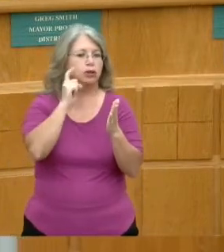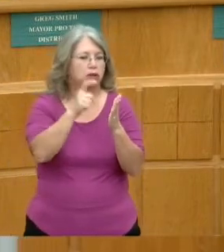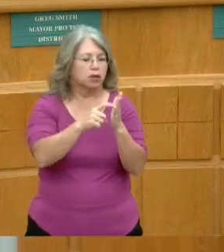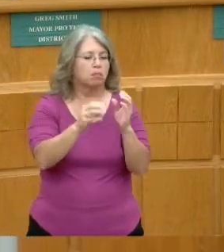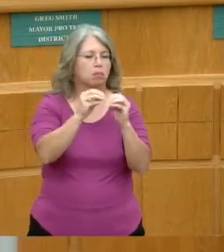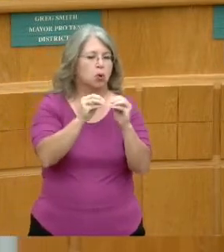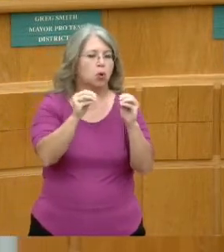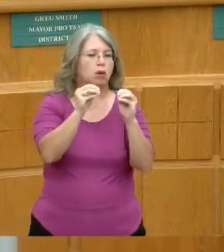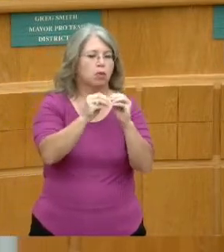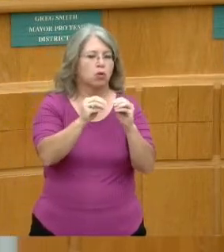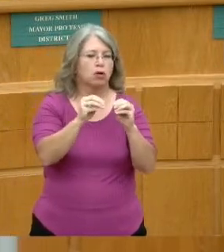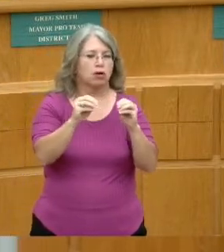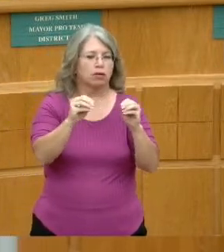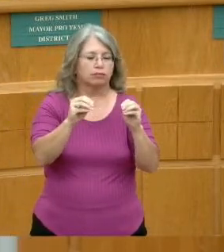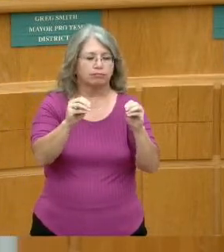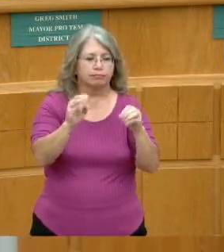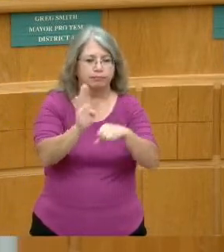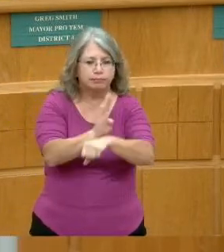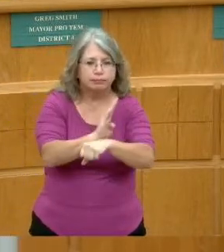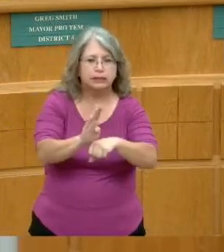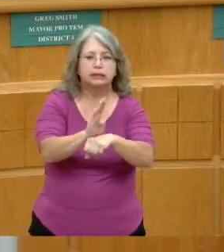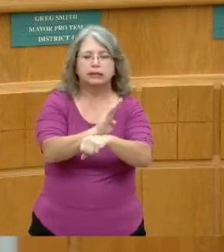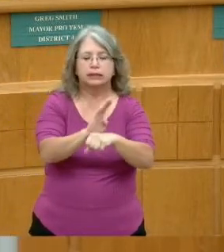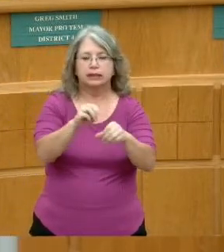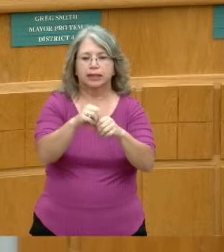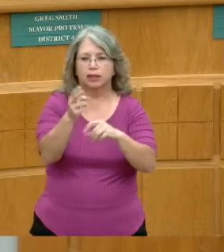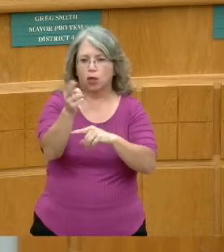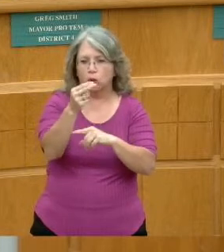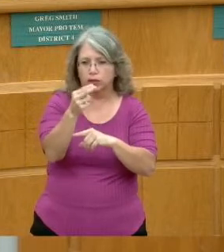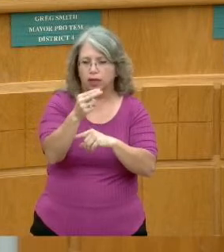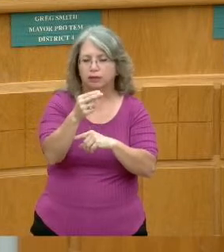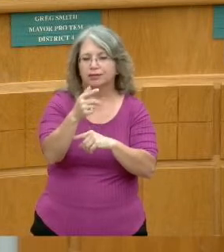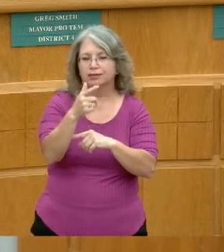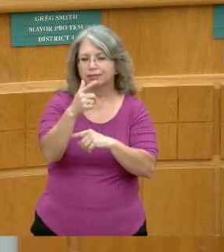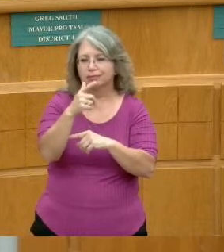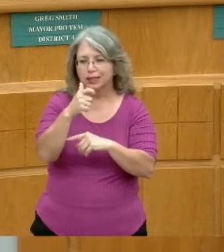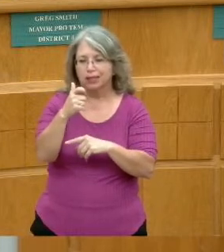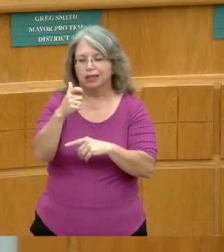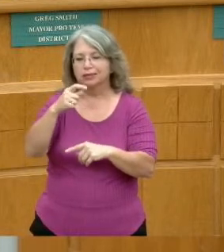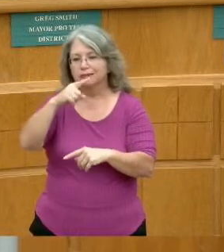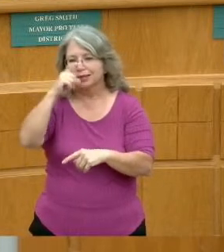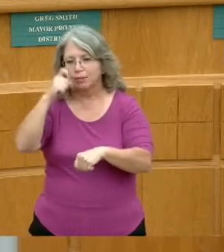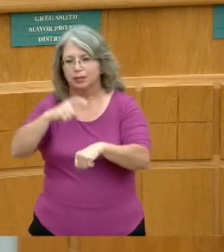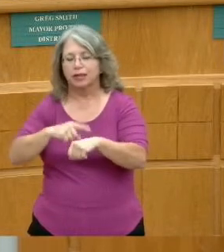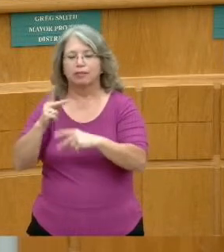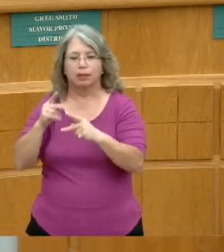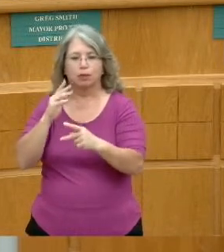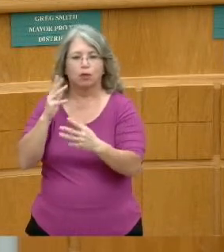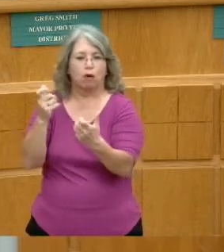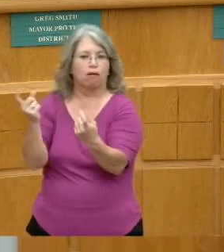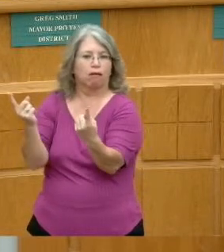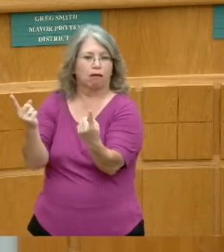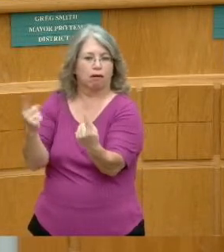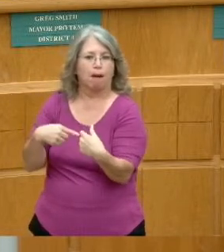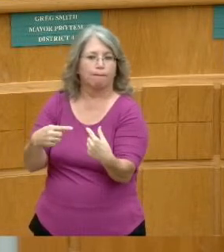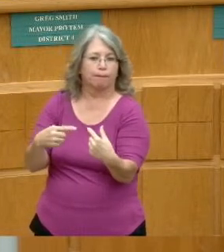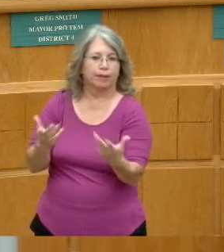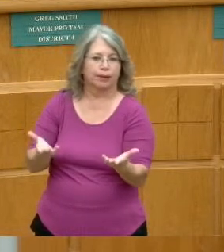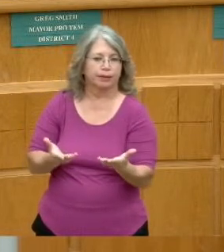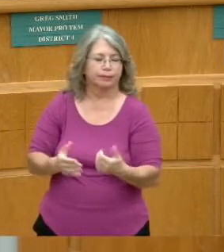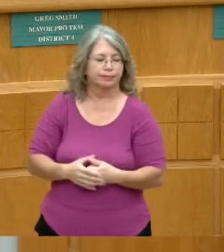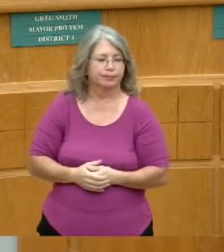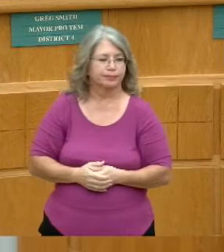there's more people coming to the coastal bend in the summertime to enjoy our beaches than in February.